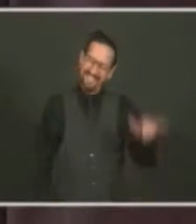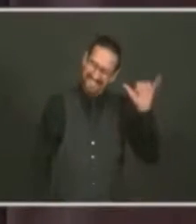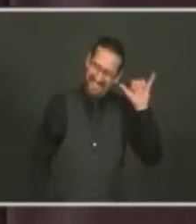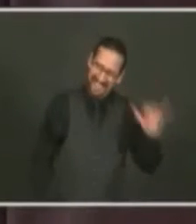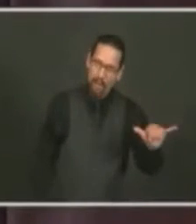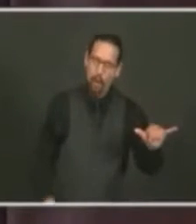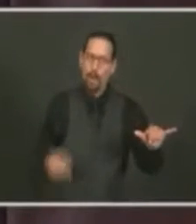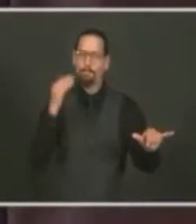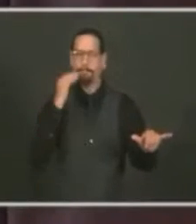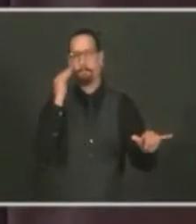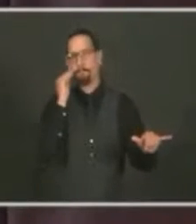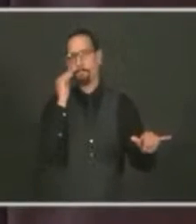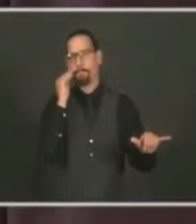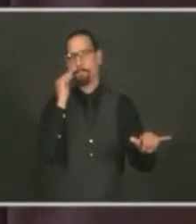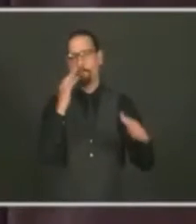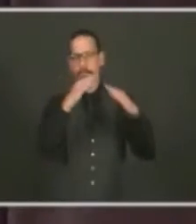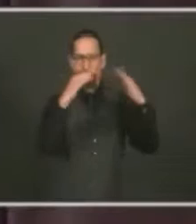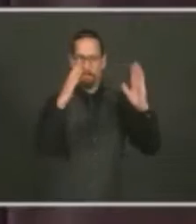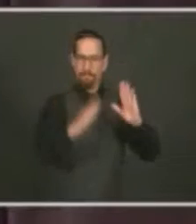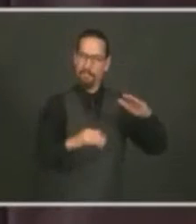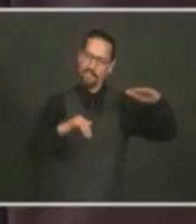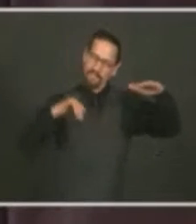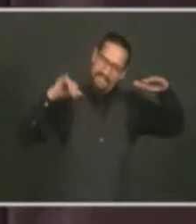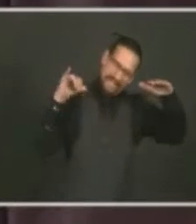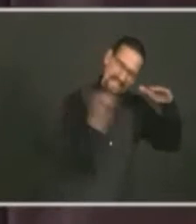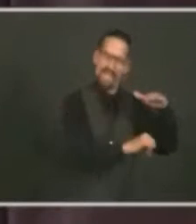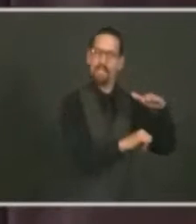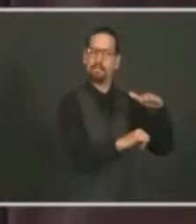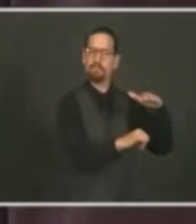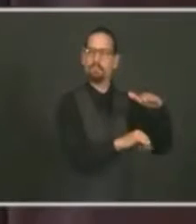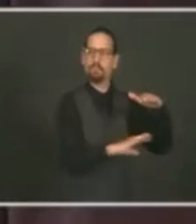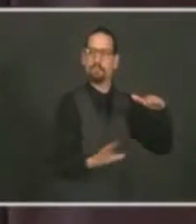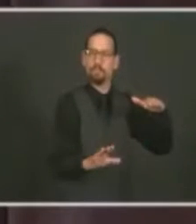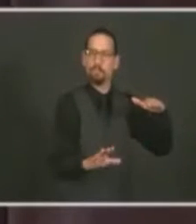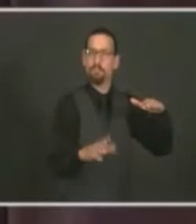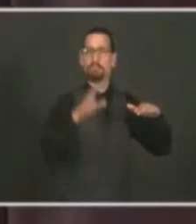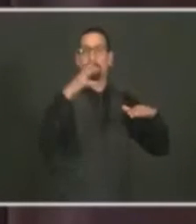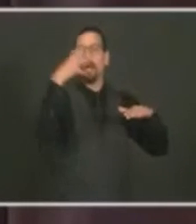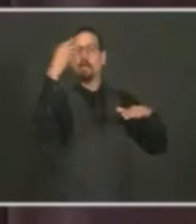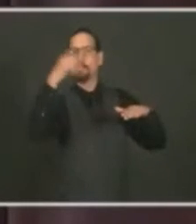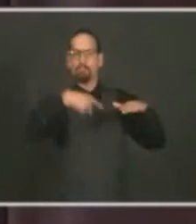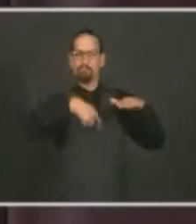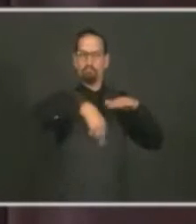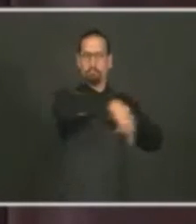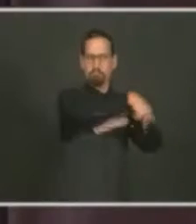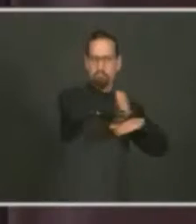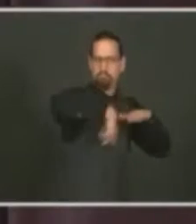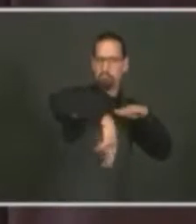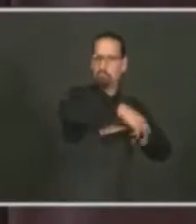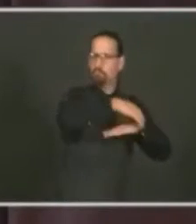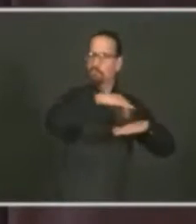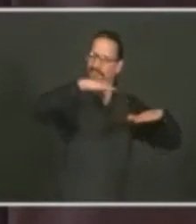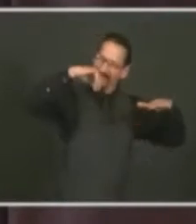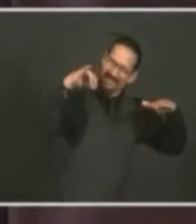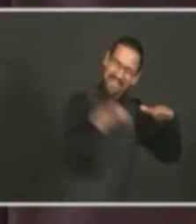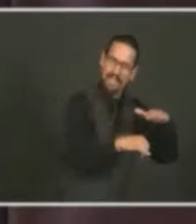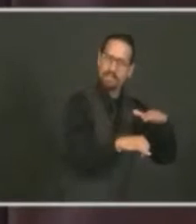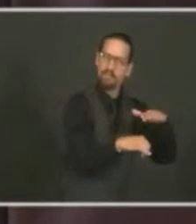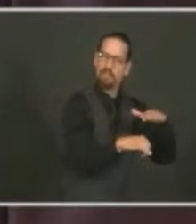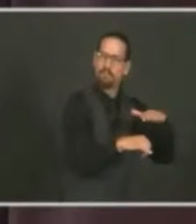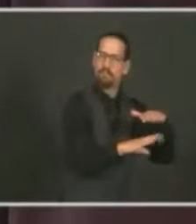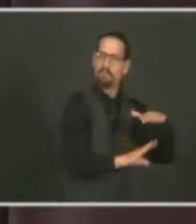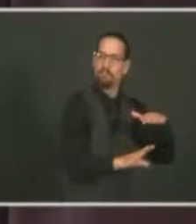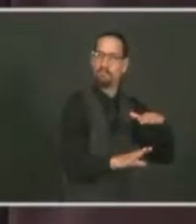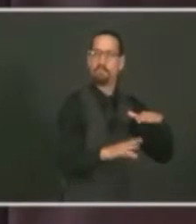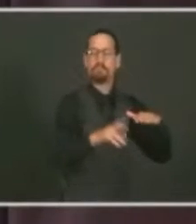of Health has told you you were in close contact and you're in quarantine, you can't play sports, you can't hang